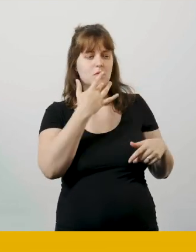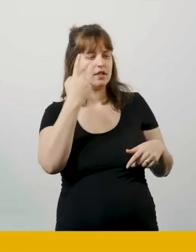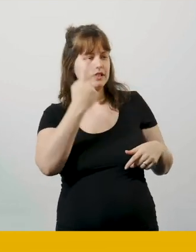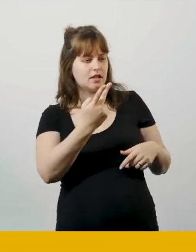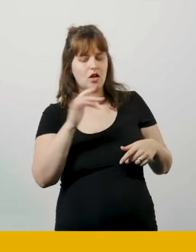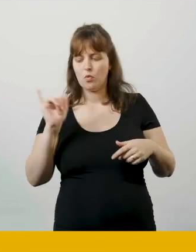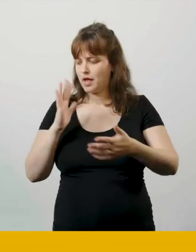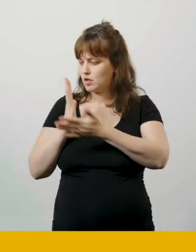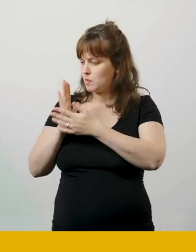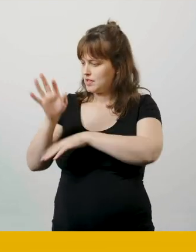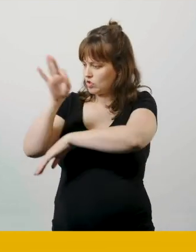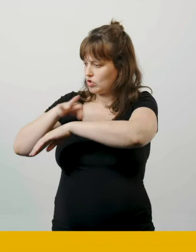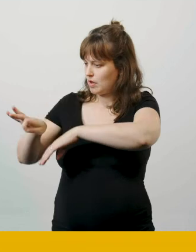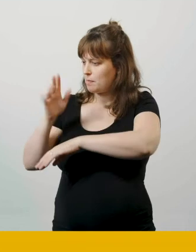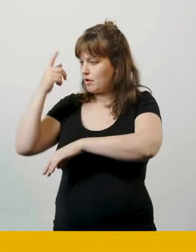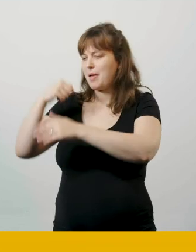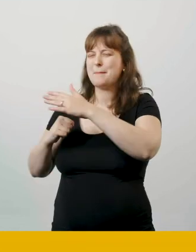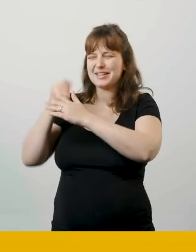already designed.